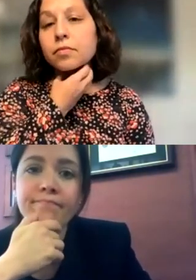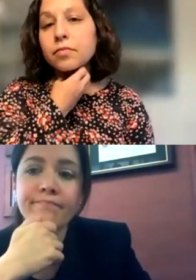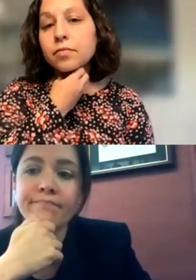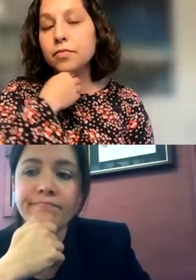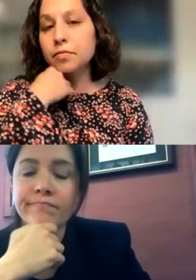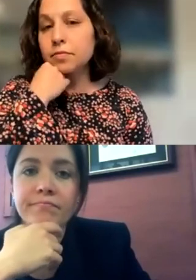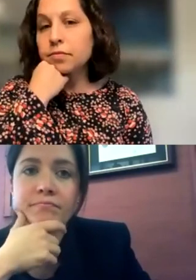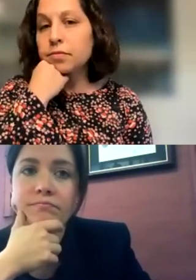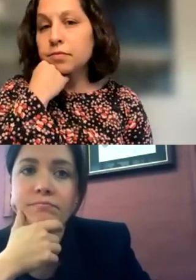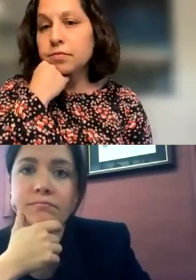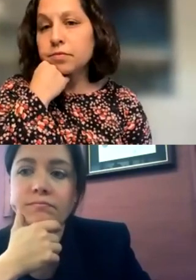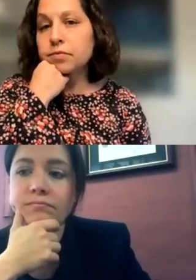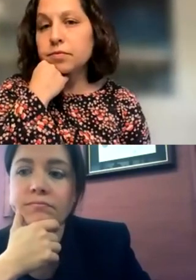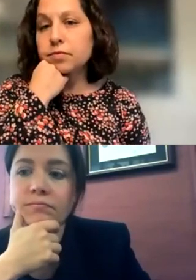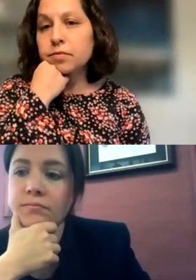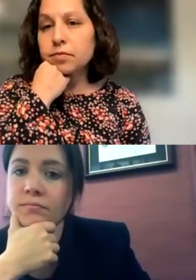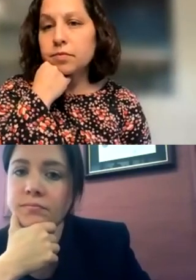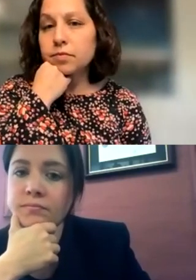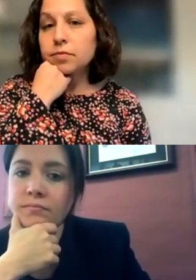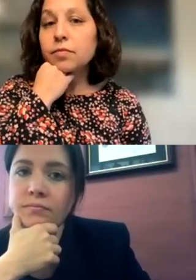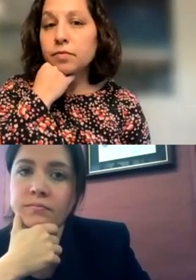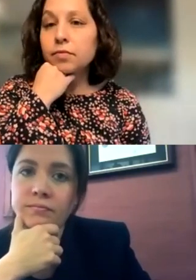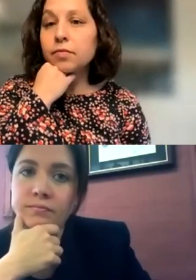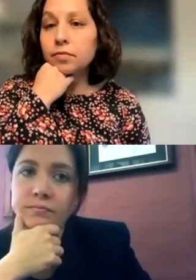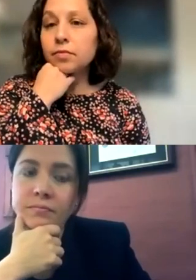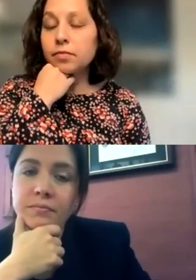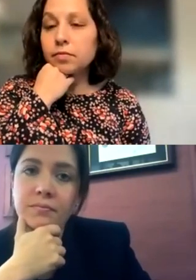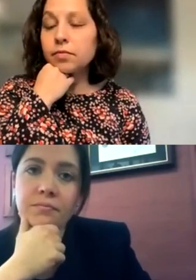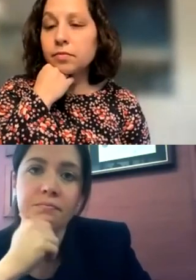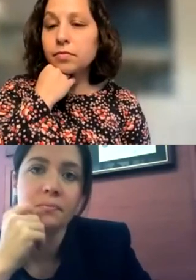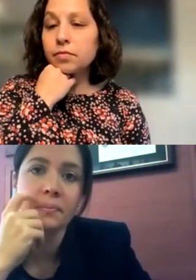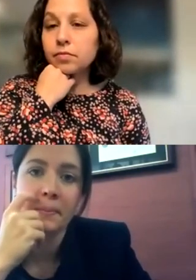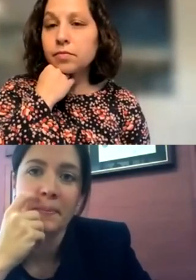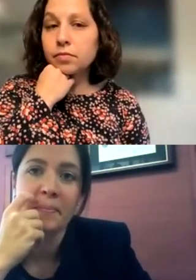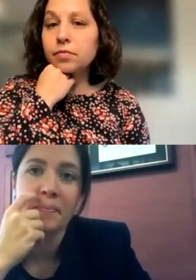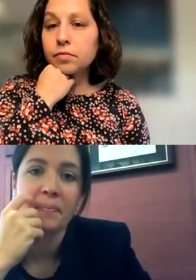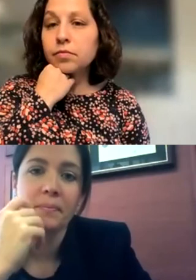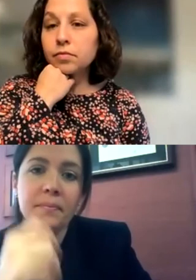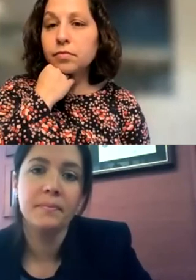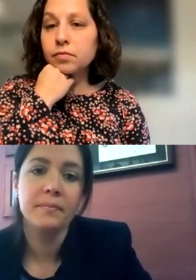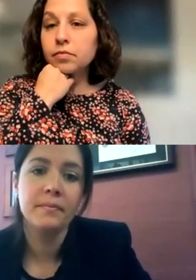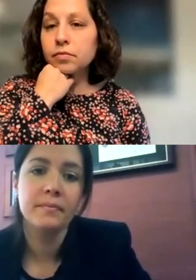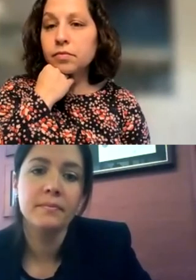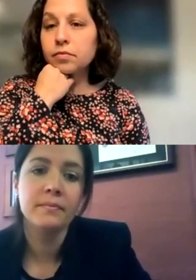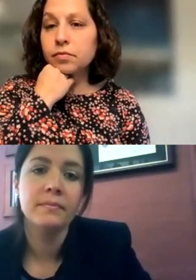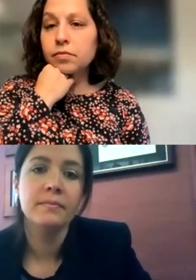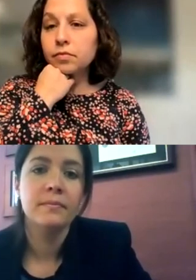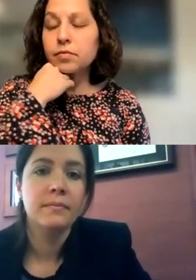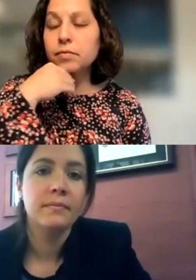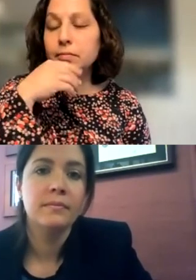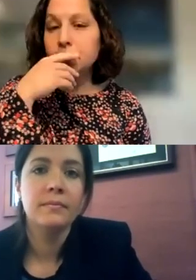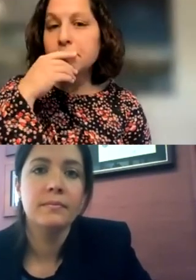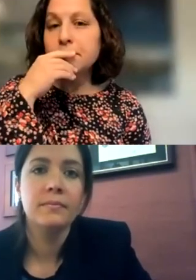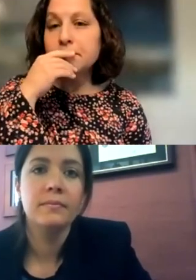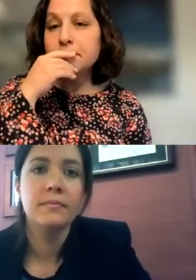long encouraged residents to go get therapy during their 3 years as part of their education. Because